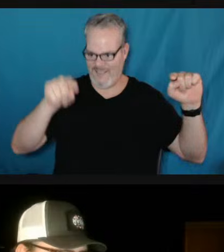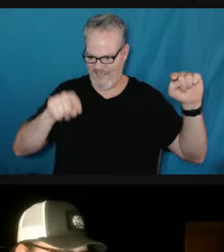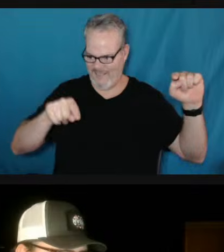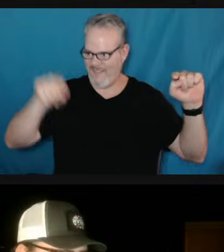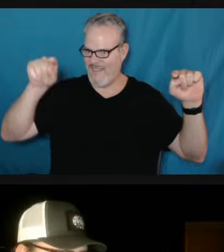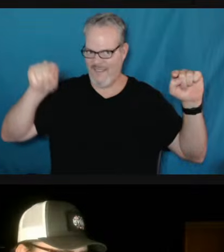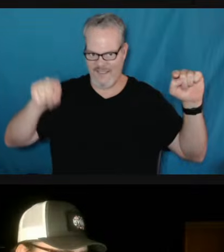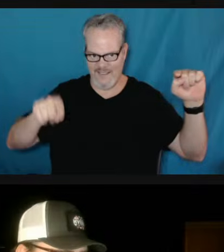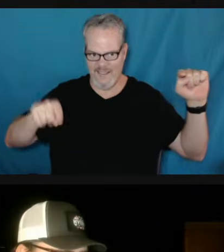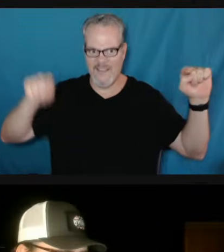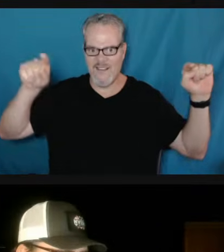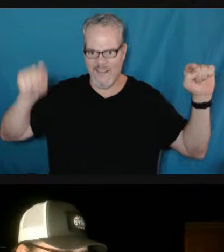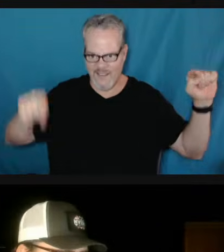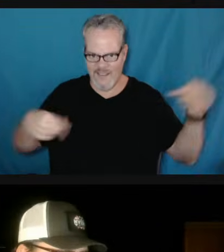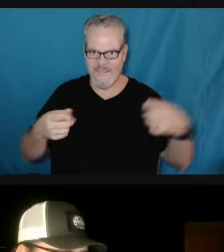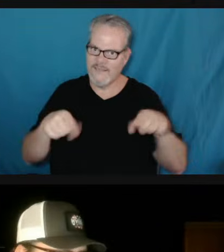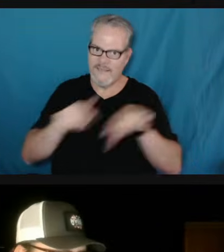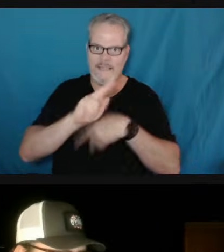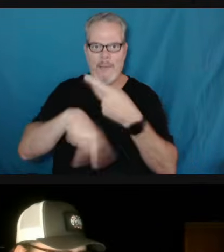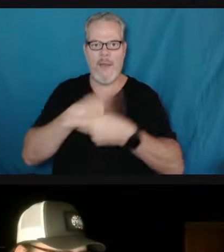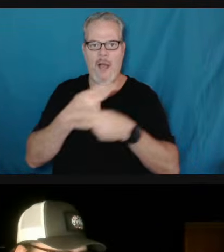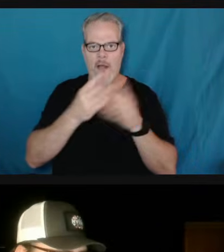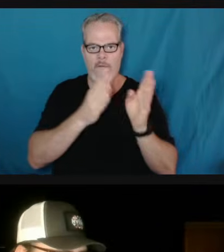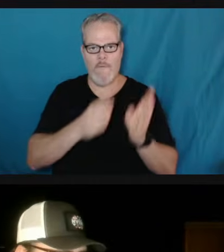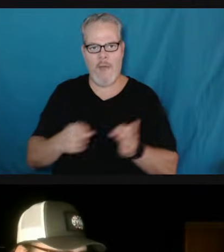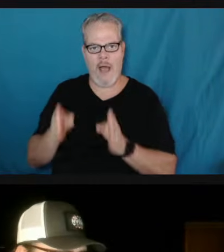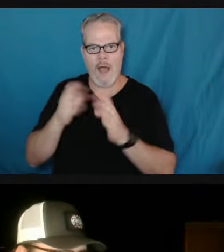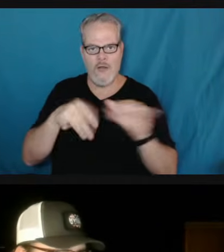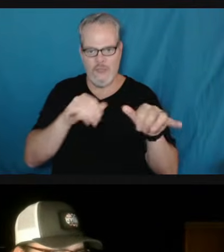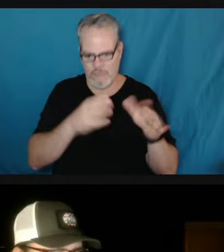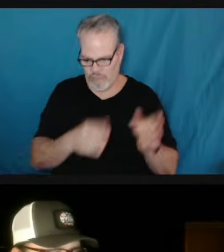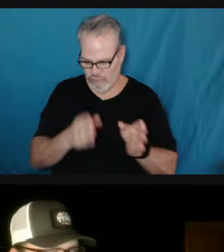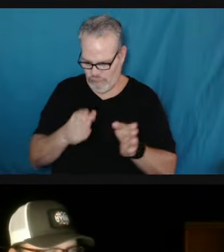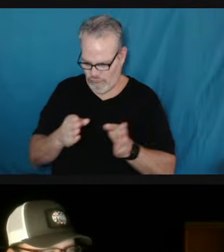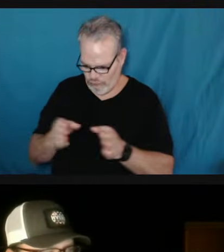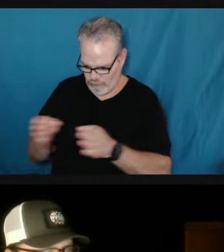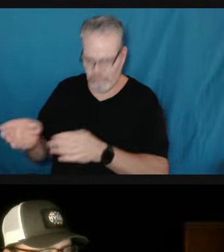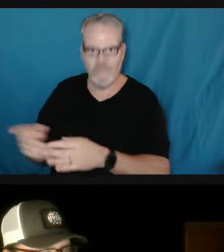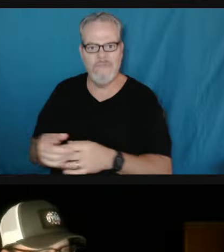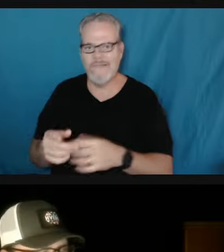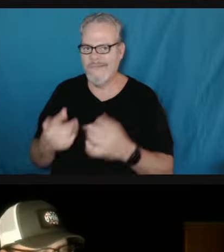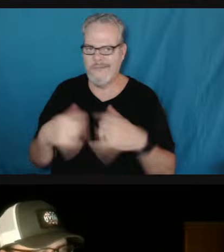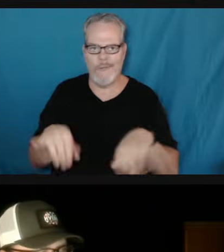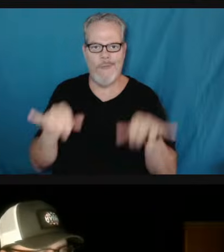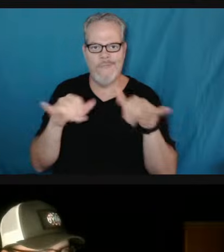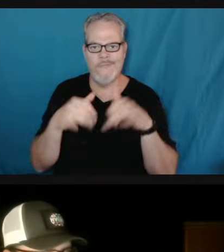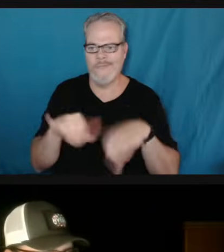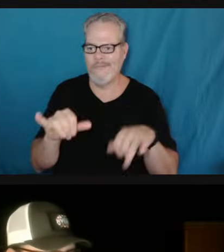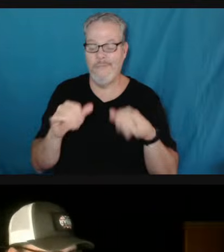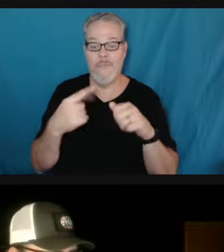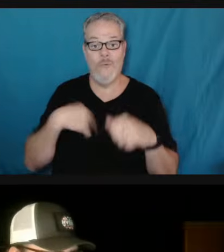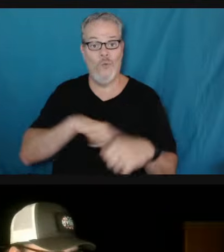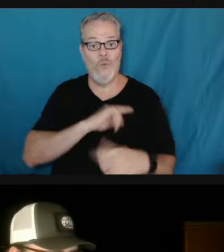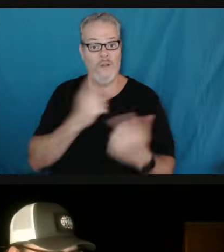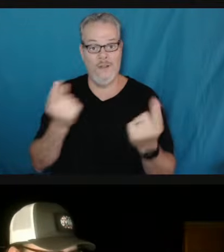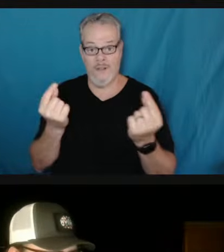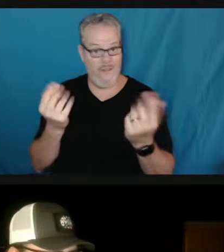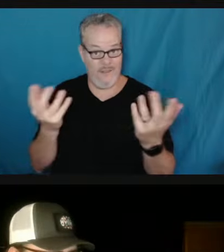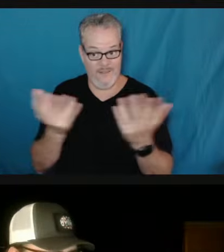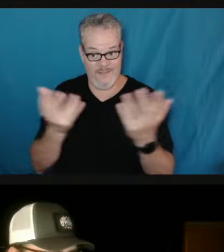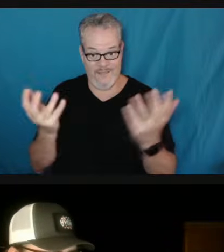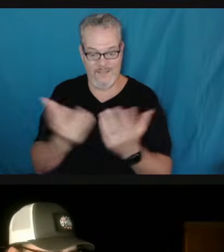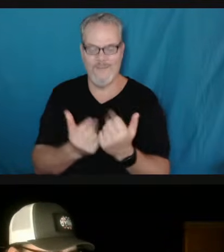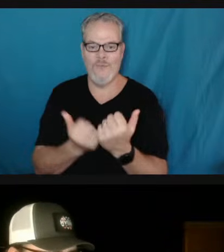slowdowns as well in the past. So that's not unusual either. We're just waiting for